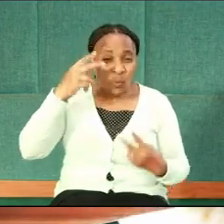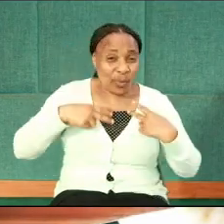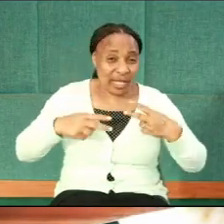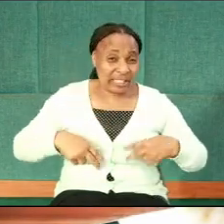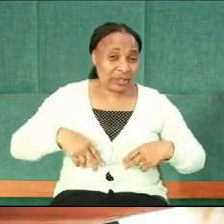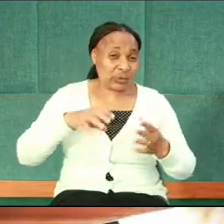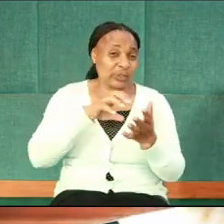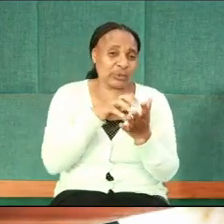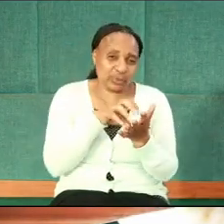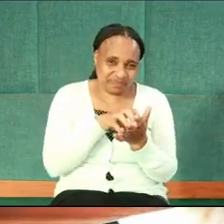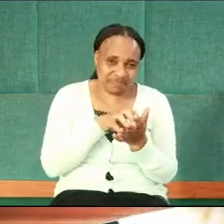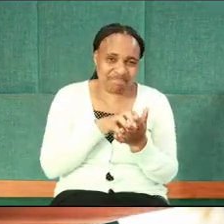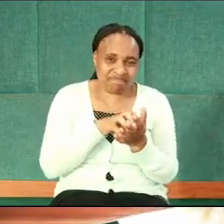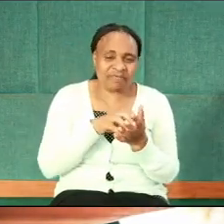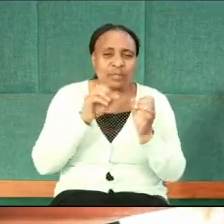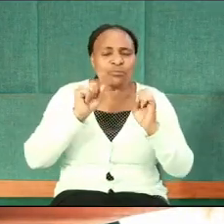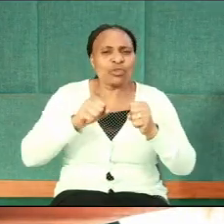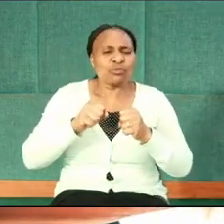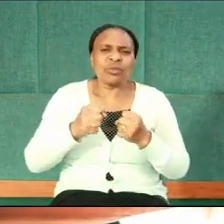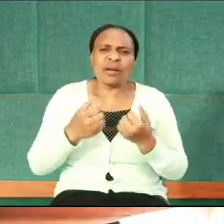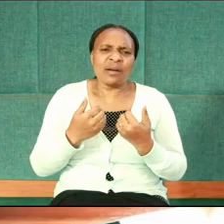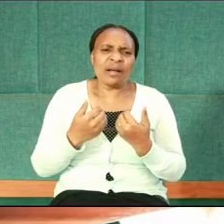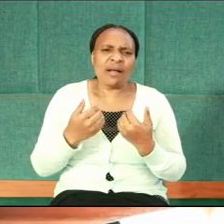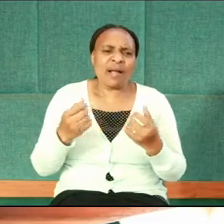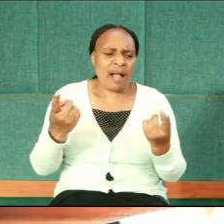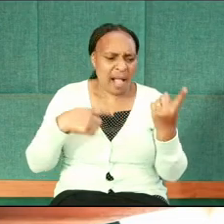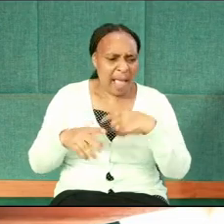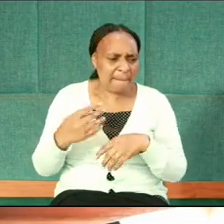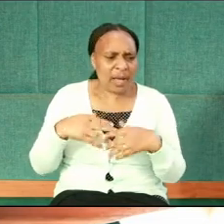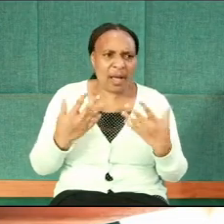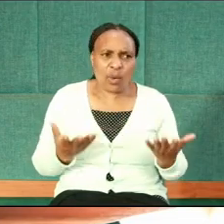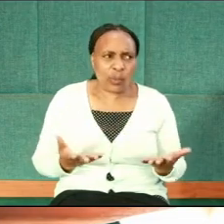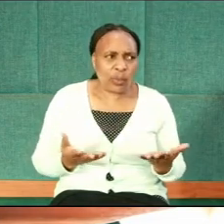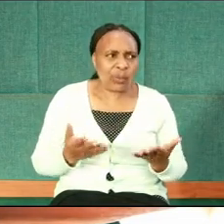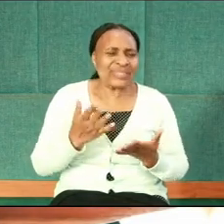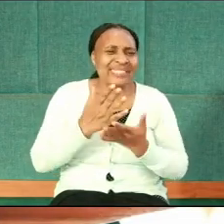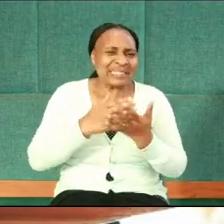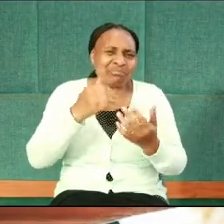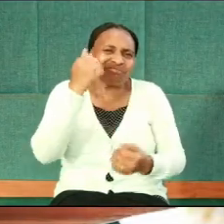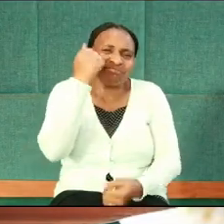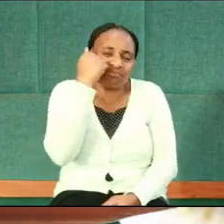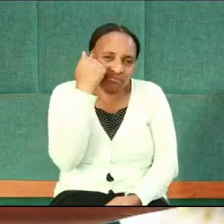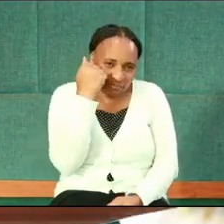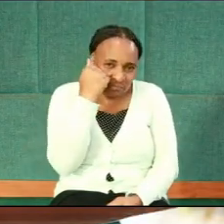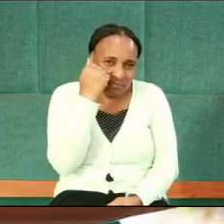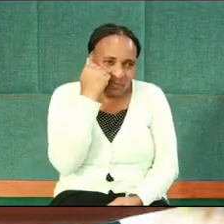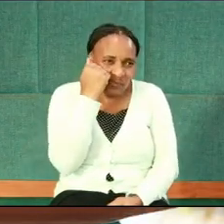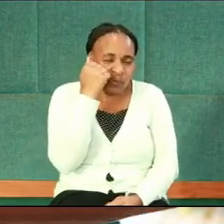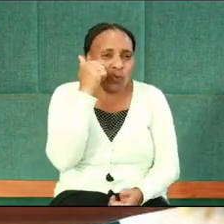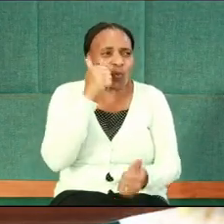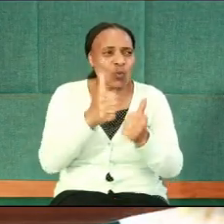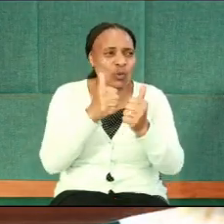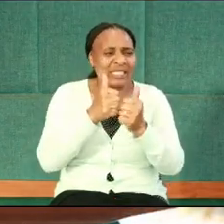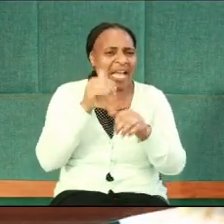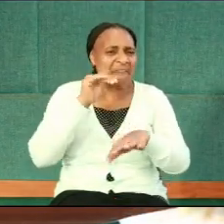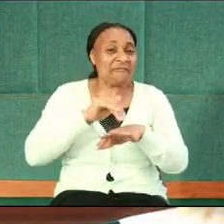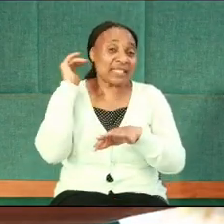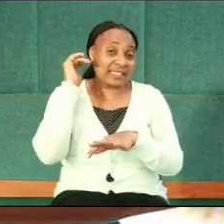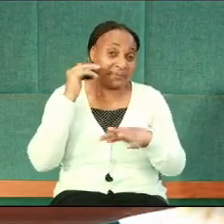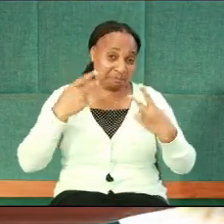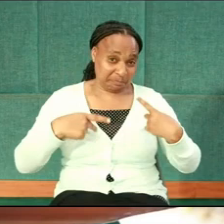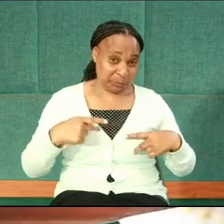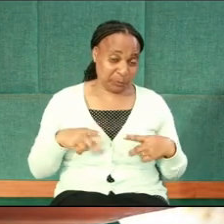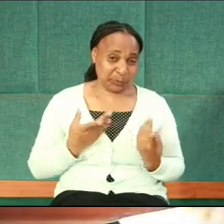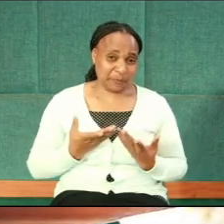Mental health conditions can actually come as a result of some diseases that have actually affected